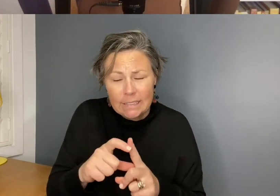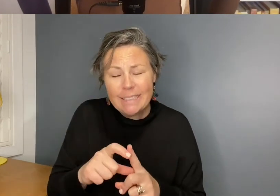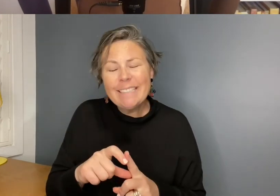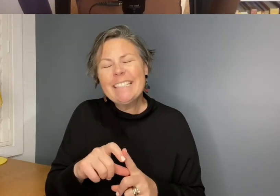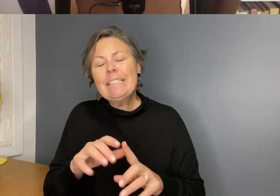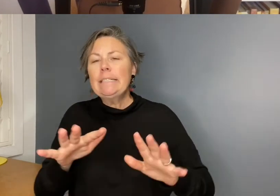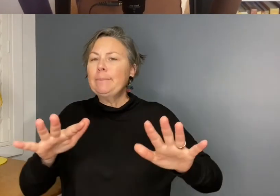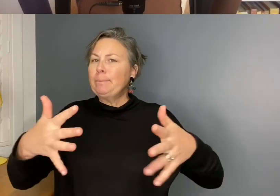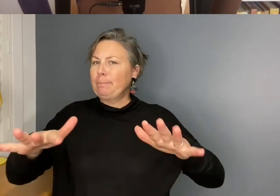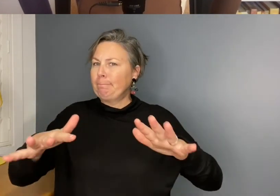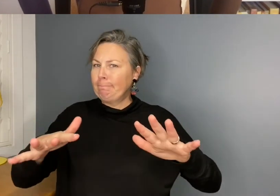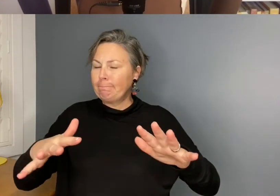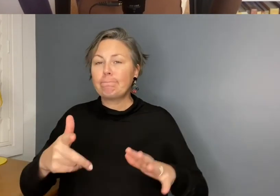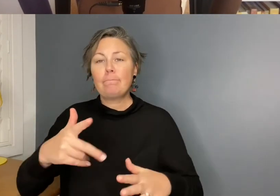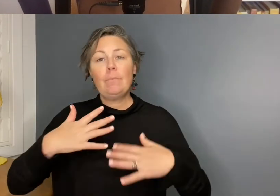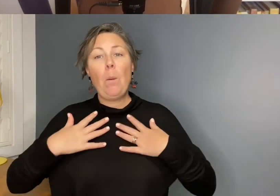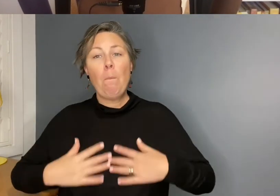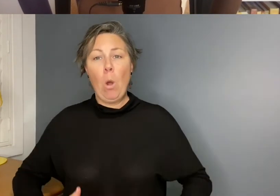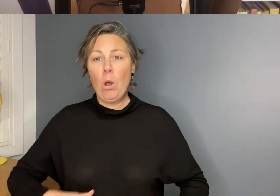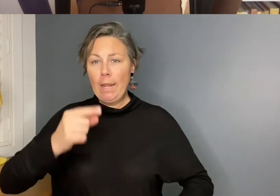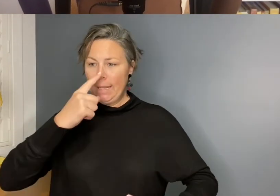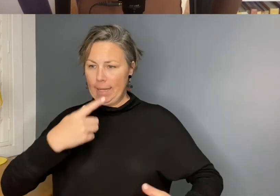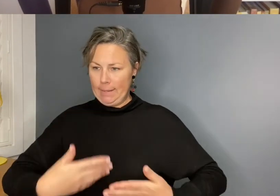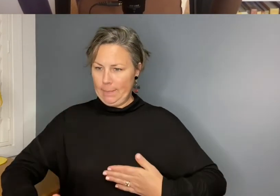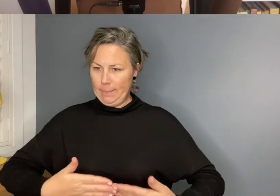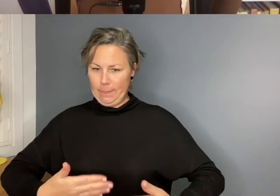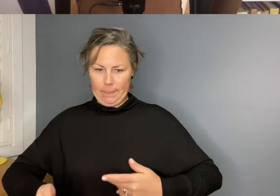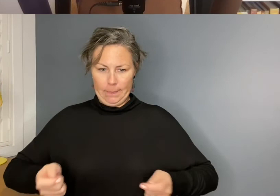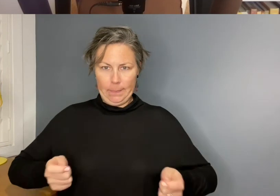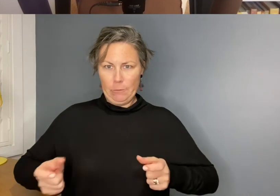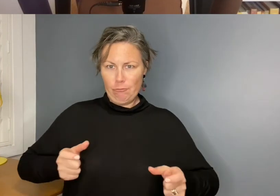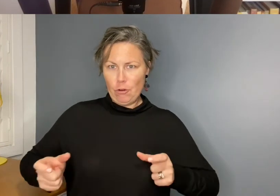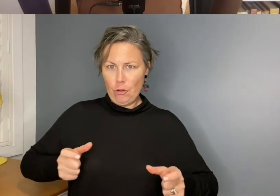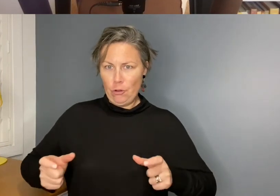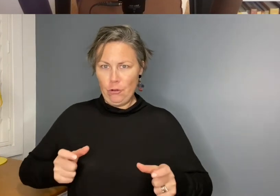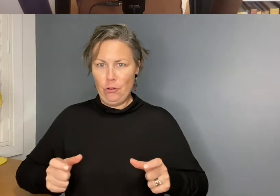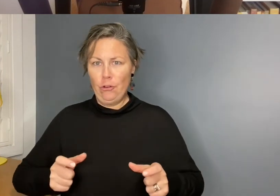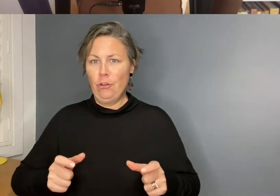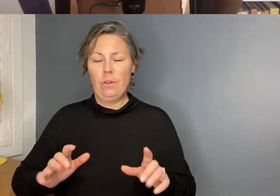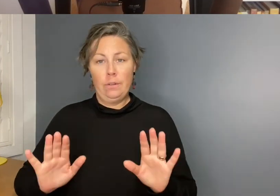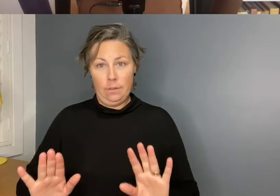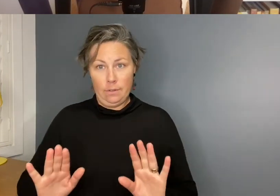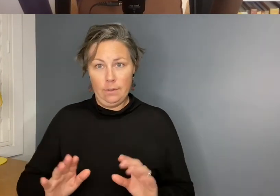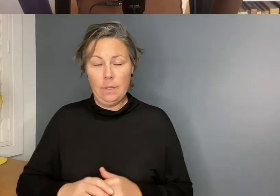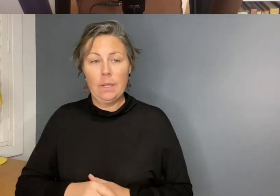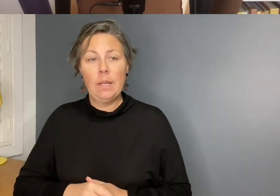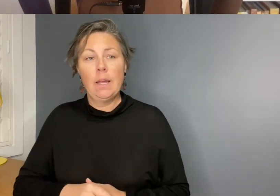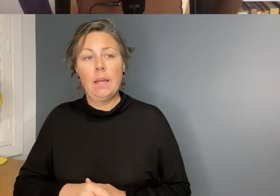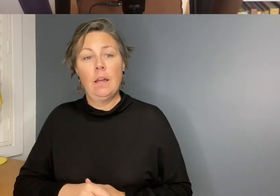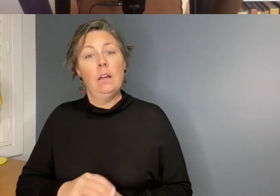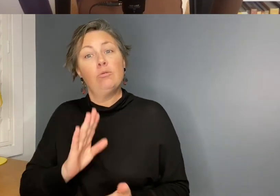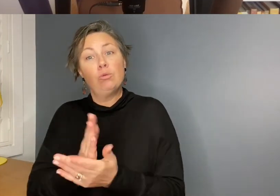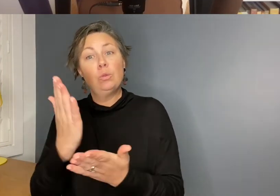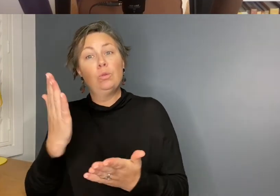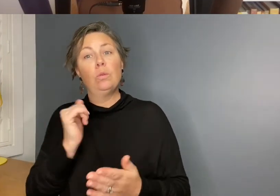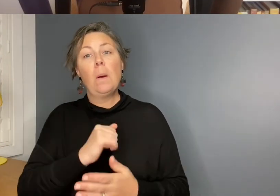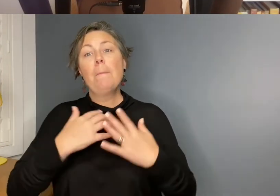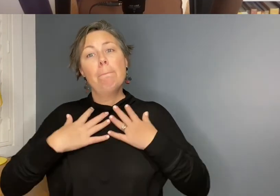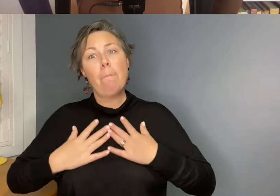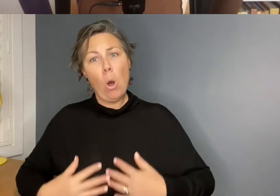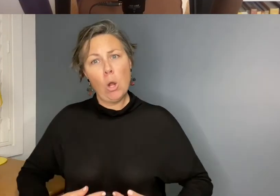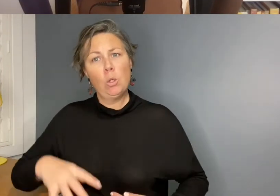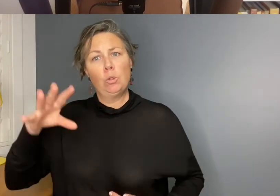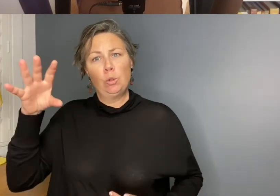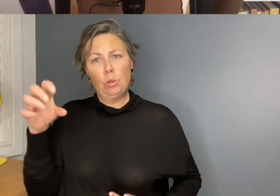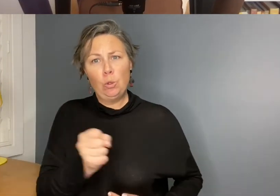these regulatory systems where in a perfect world, your body will produce exactly